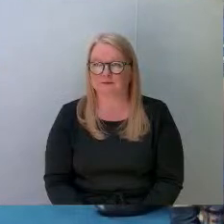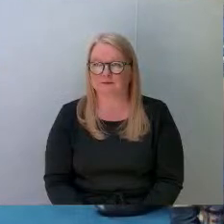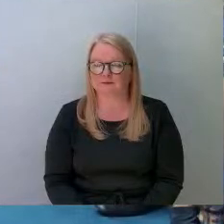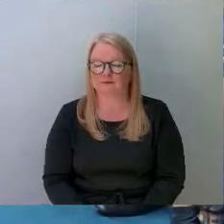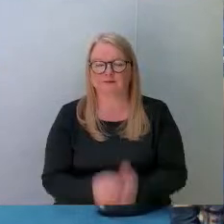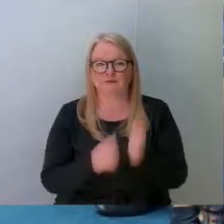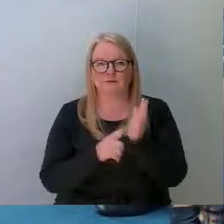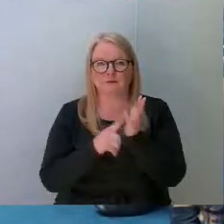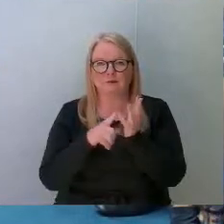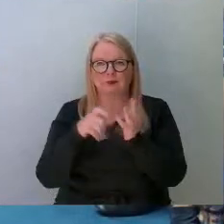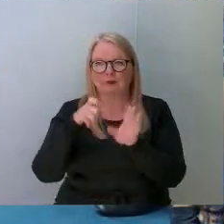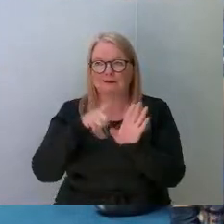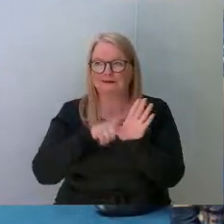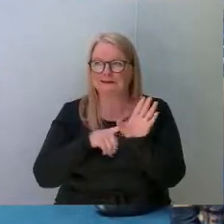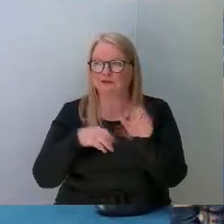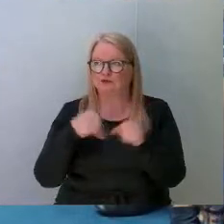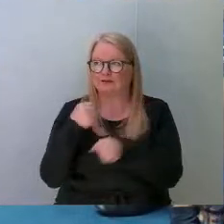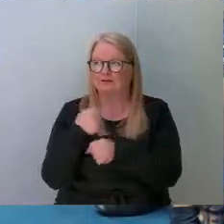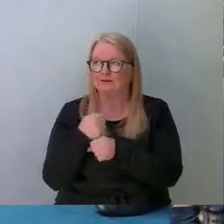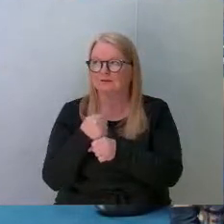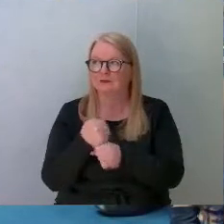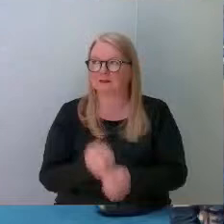Lucy Greaves.